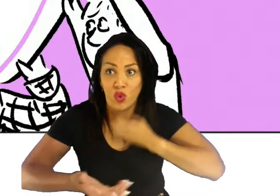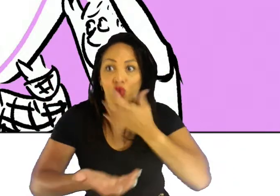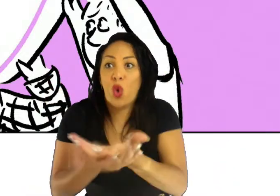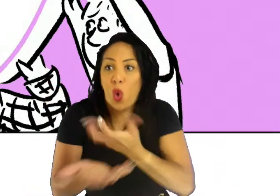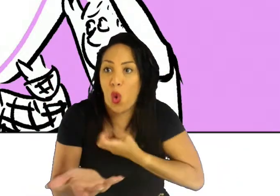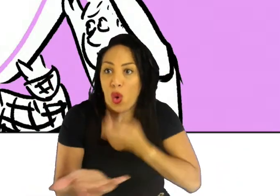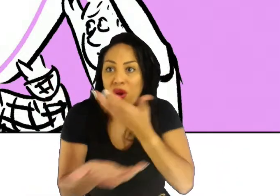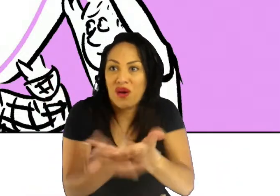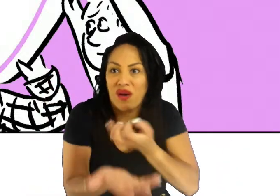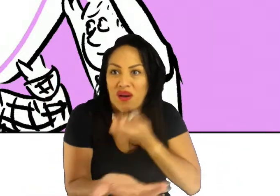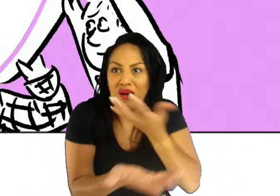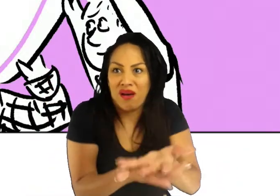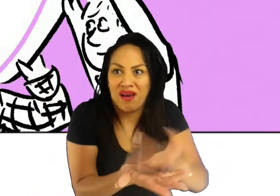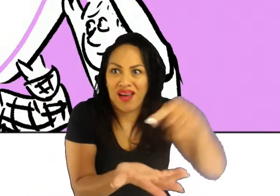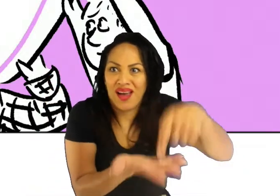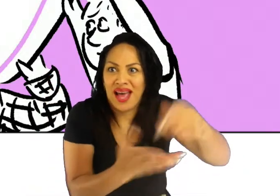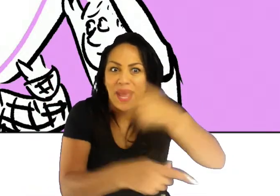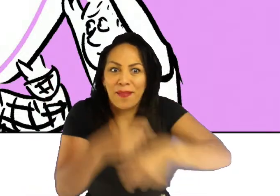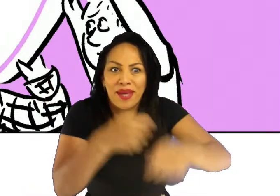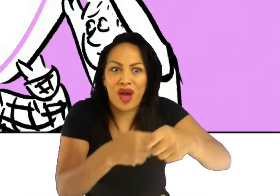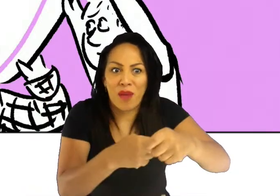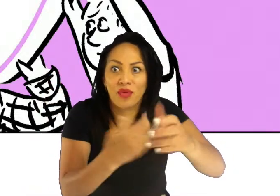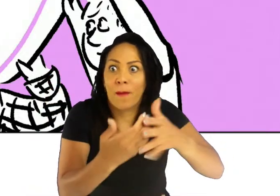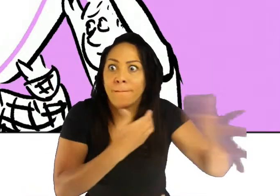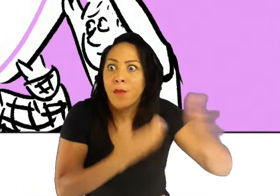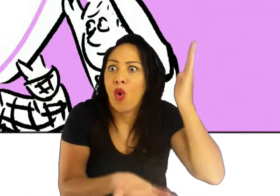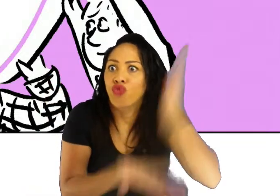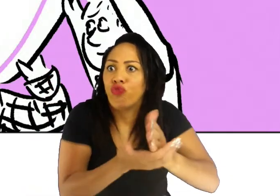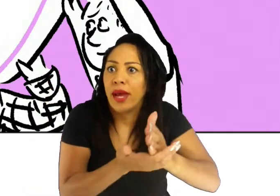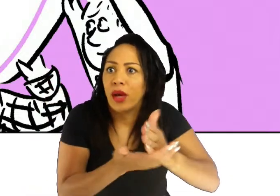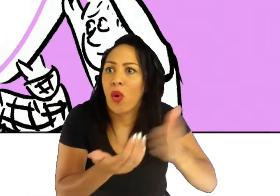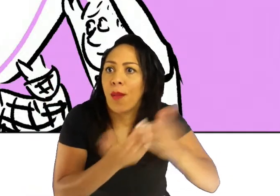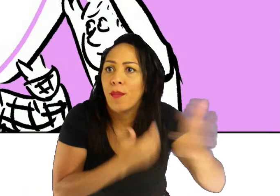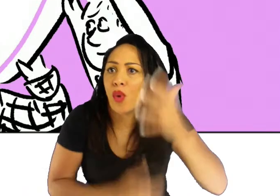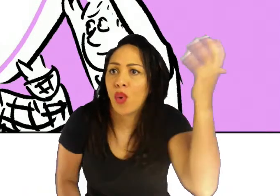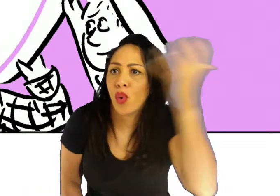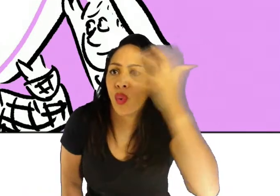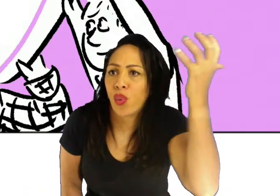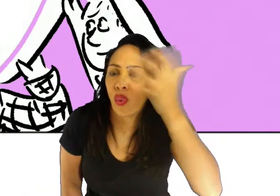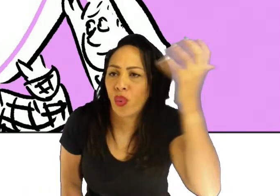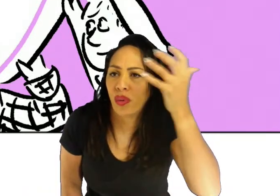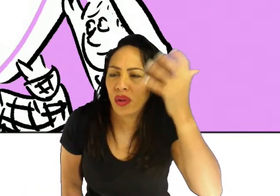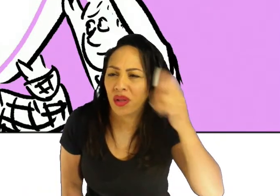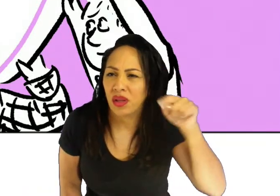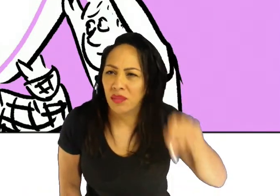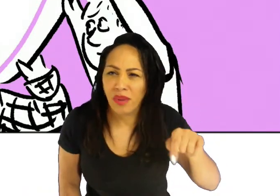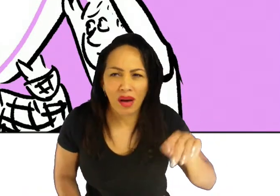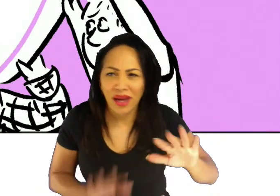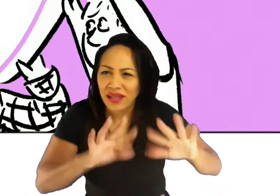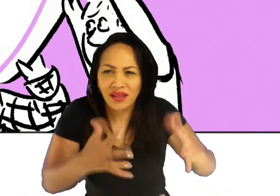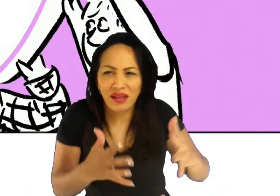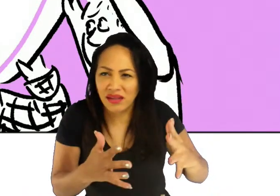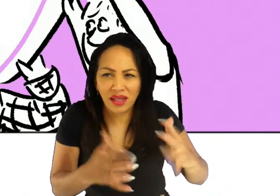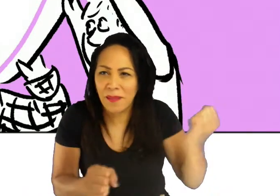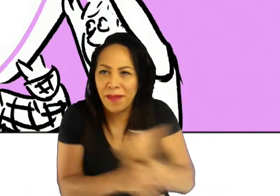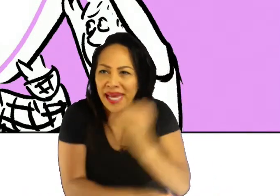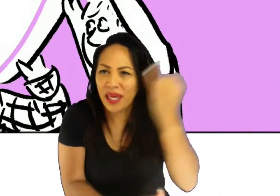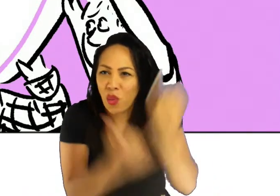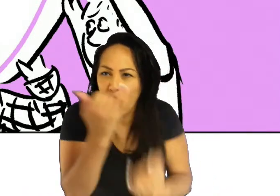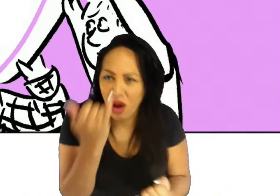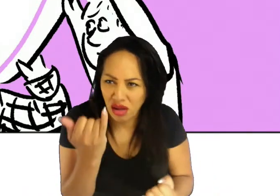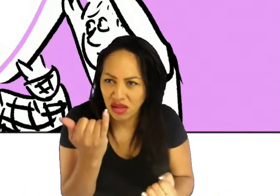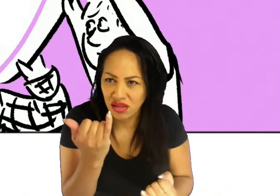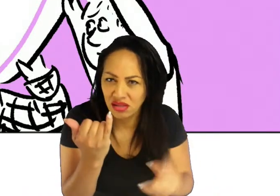doesn't damage reputation to talk about the issue that is happening, because if you don't talk about